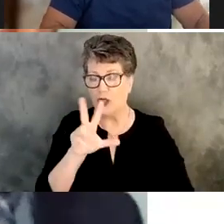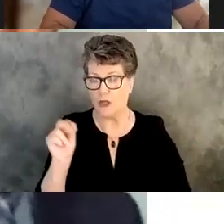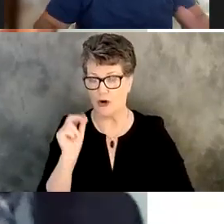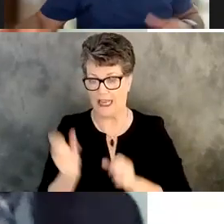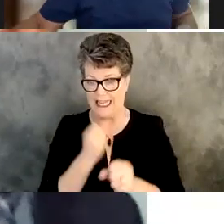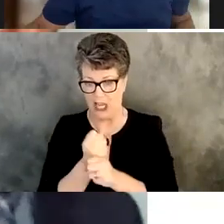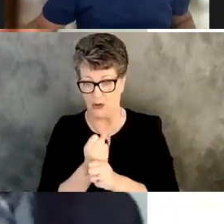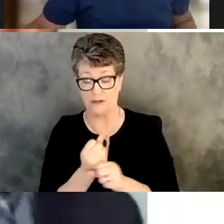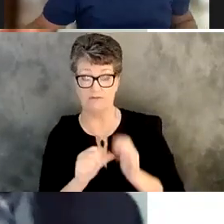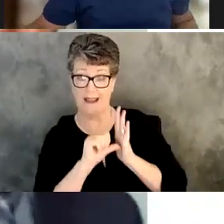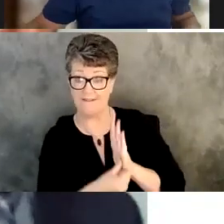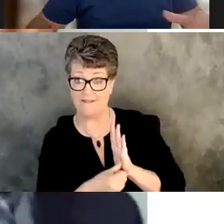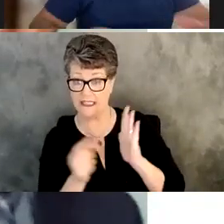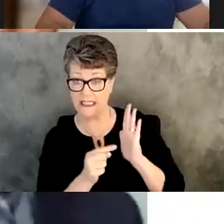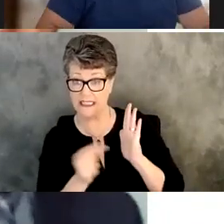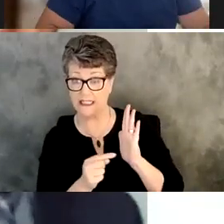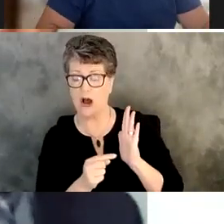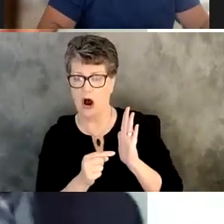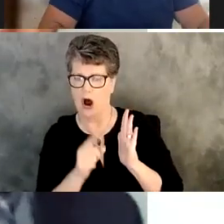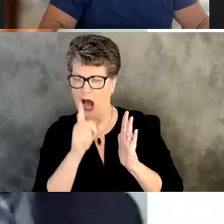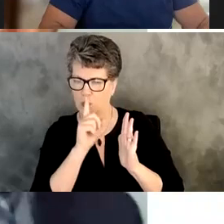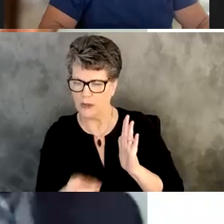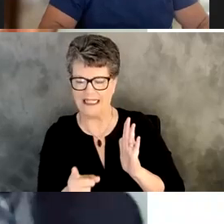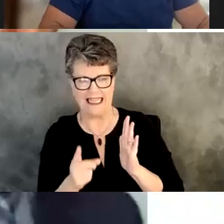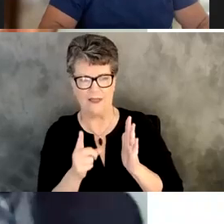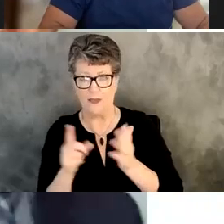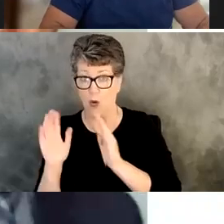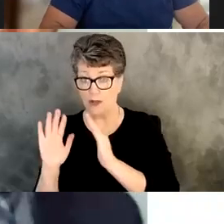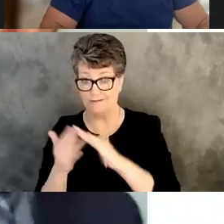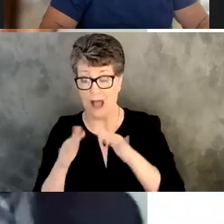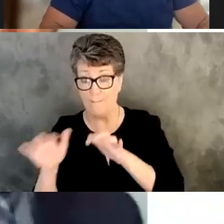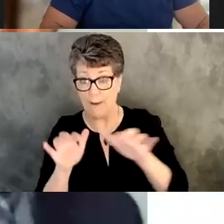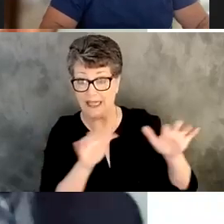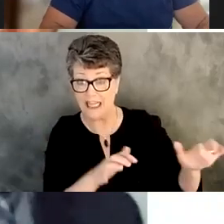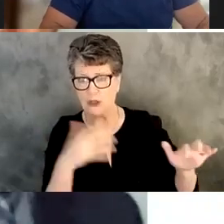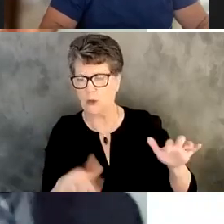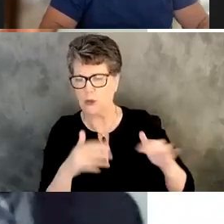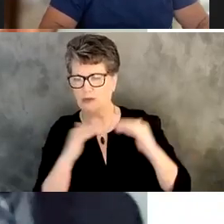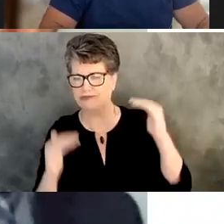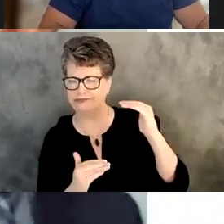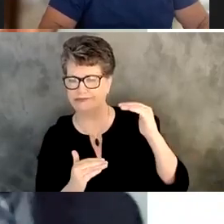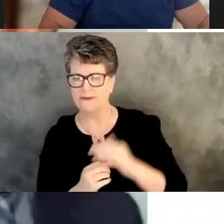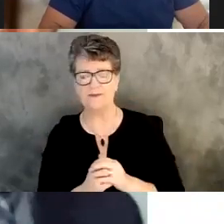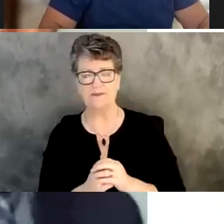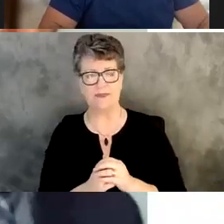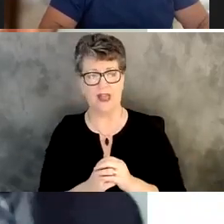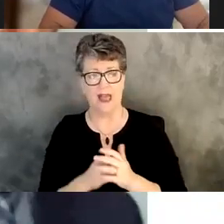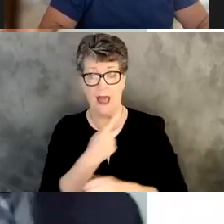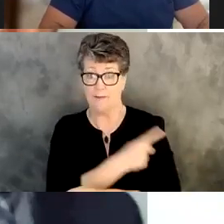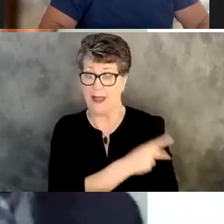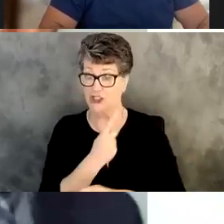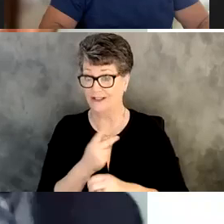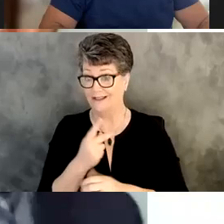with an emphasis on vulnerable populations, infectious disease, patient advocacy,